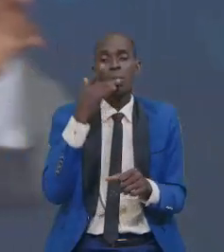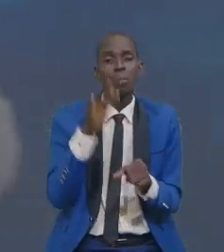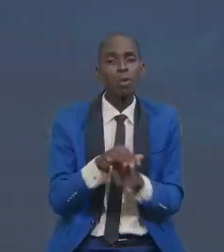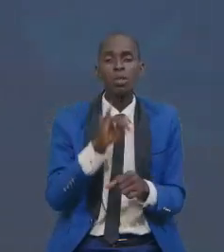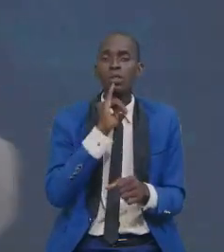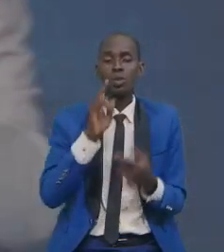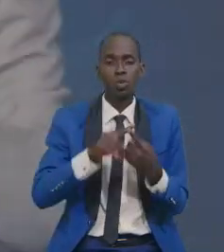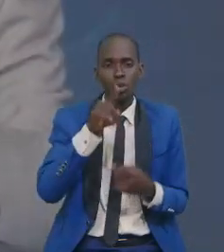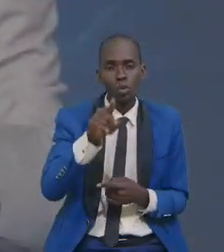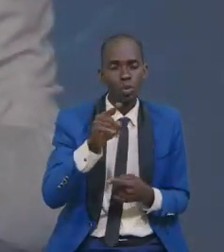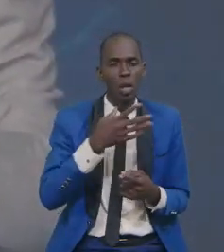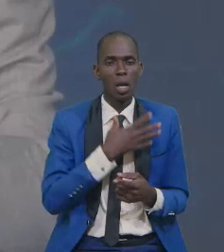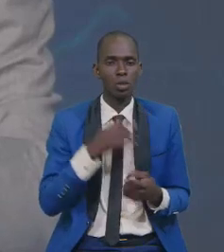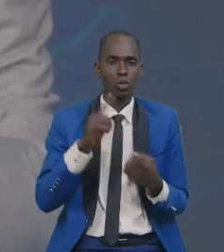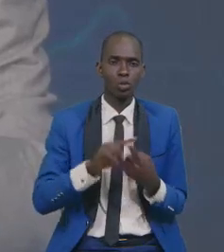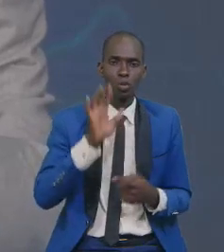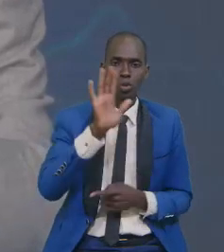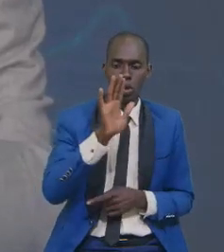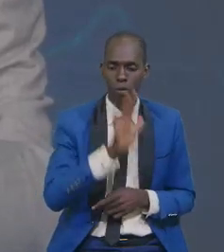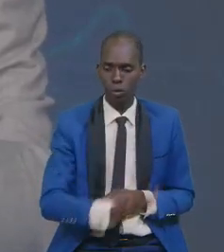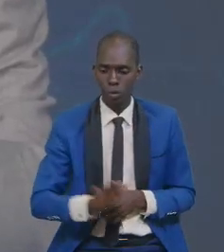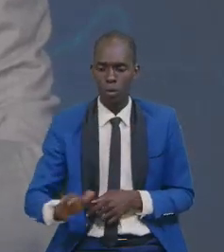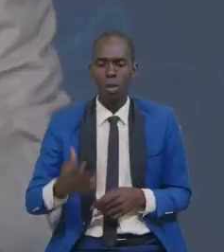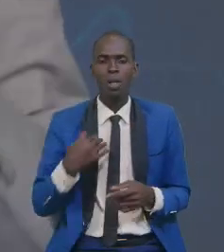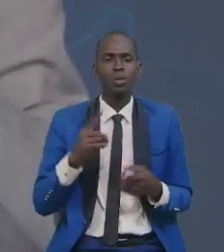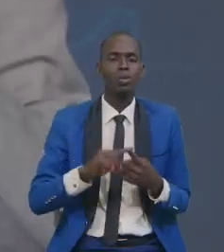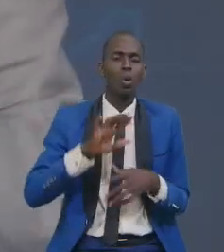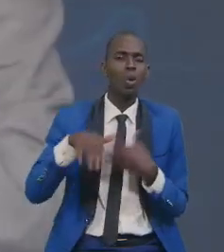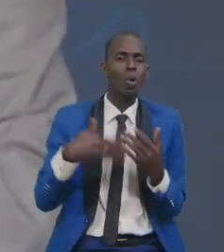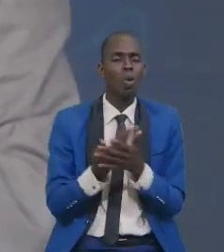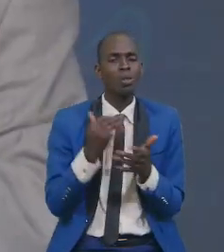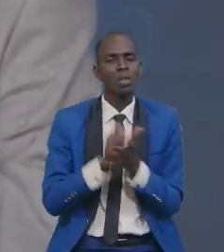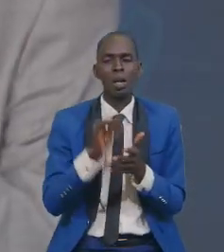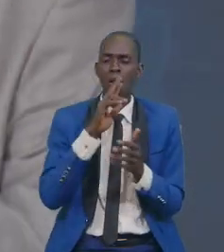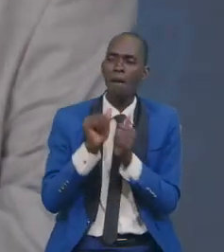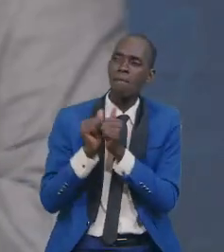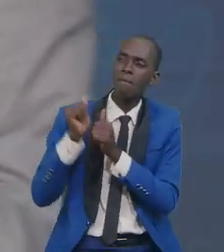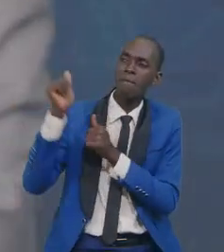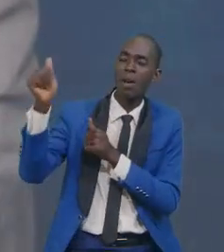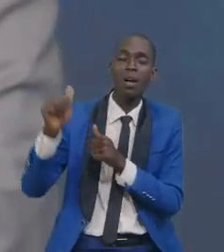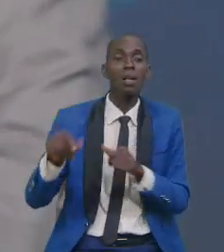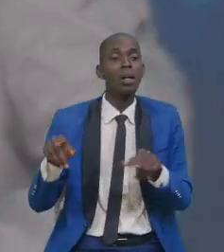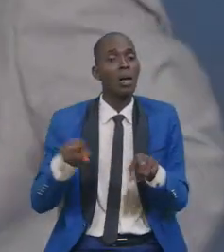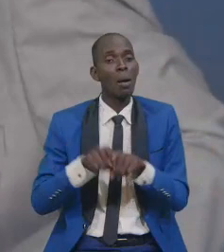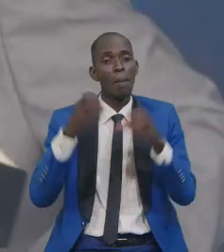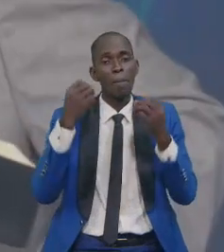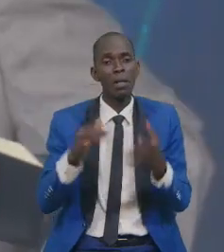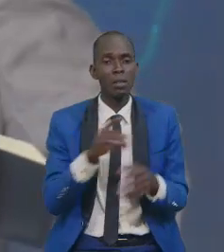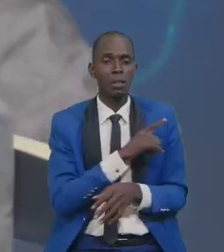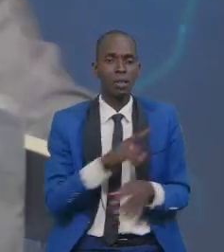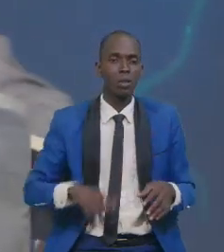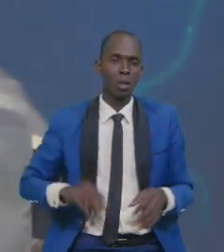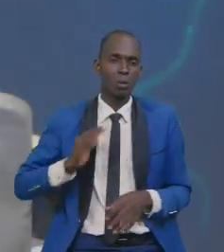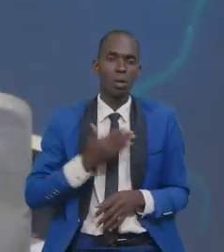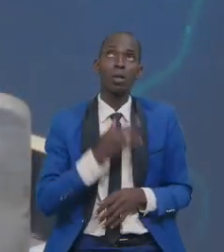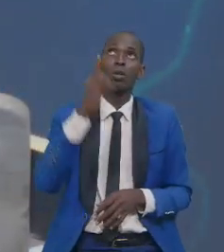your children and to all that are far off, even as many as the Lord our God shall call. Look at